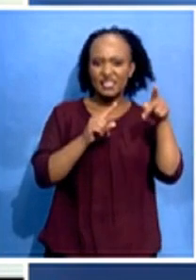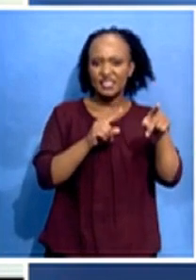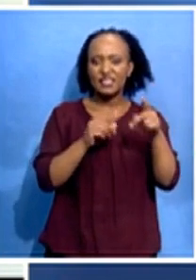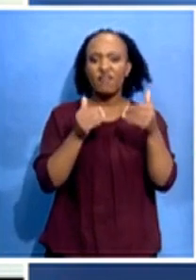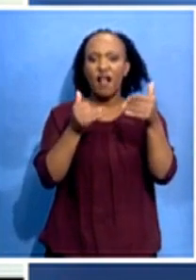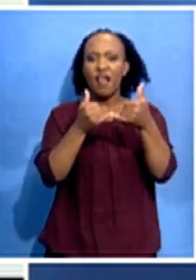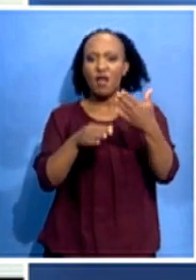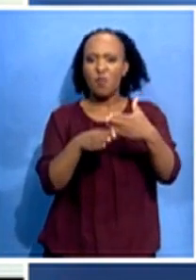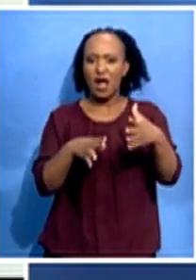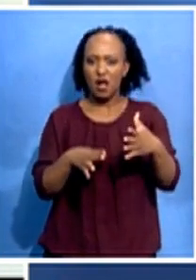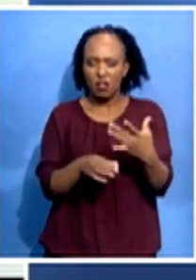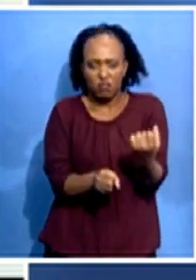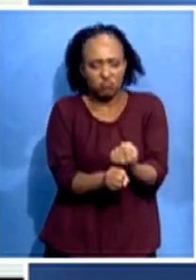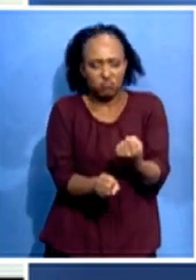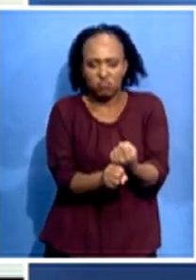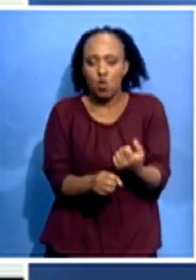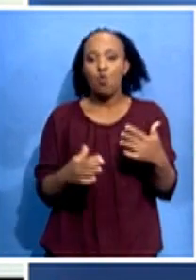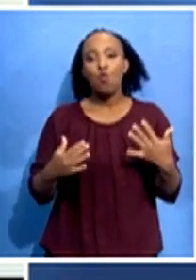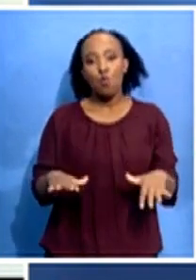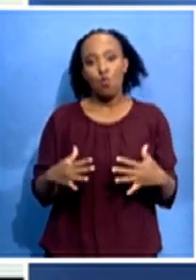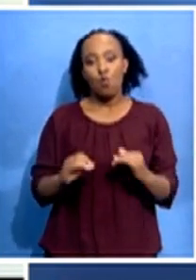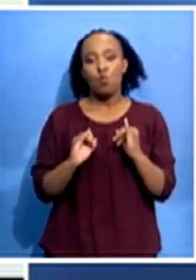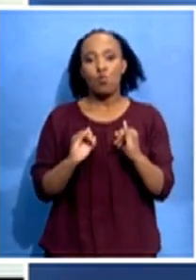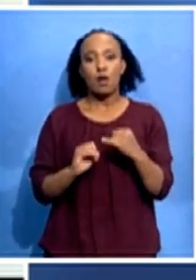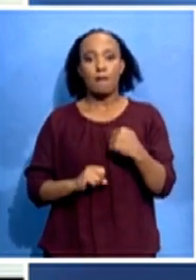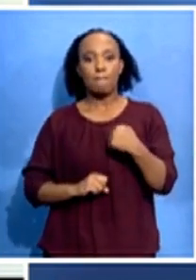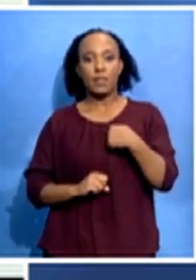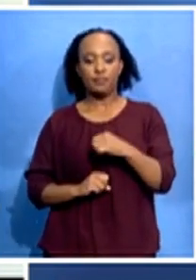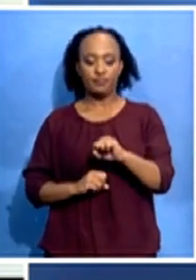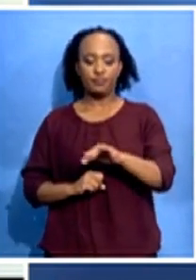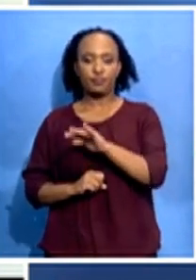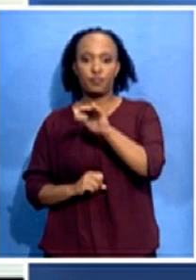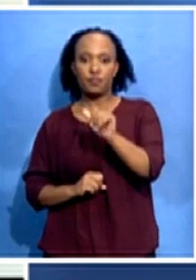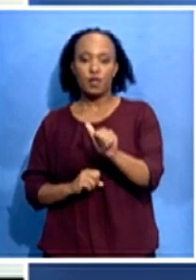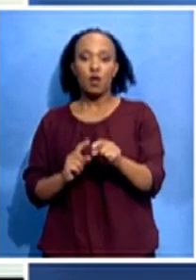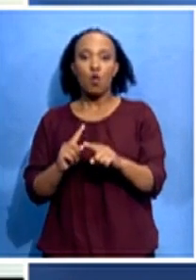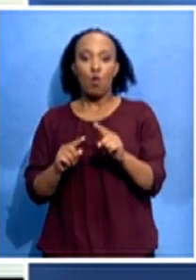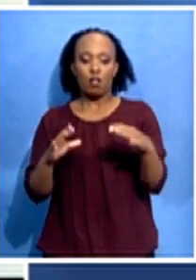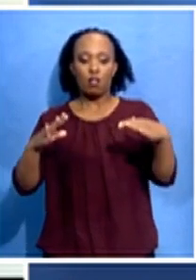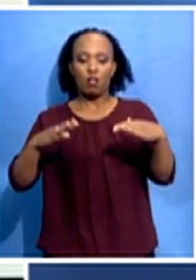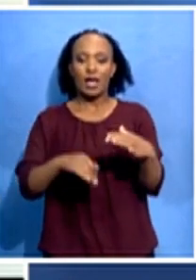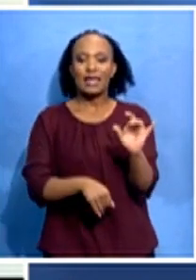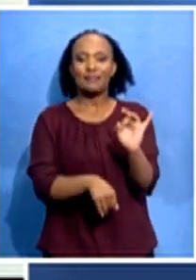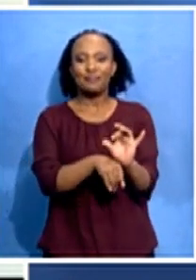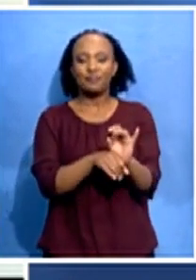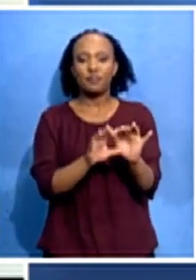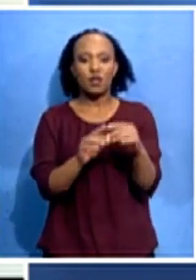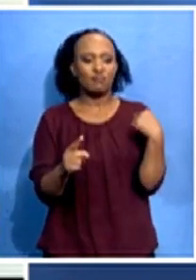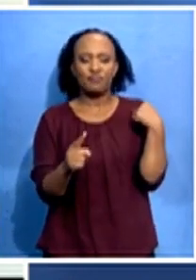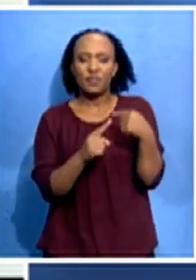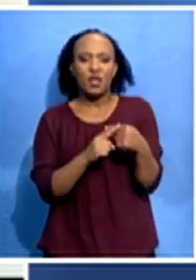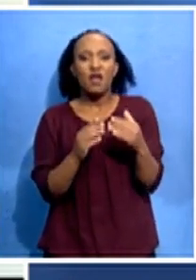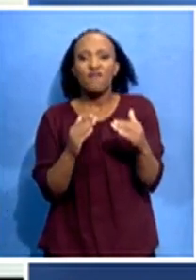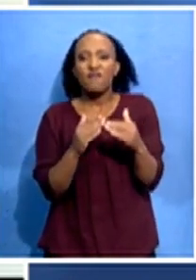I think for me as a South African citizen and an advisor in this space, I think what has been unfair is that private sector workers